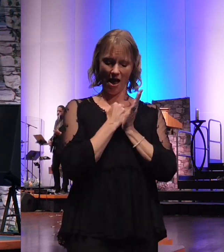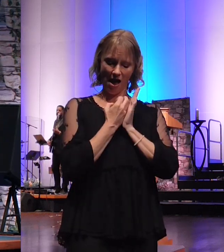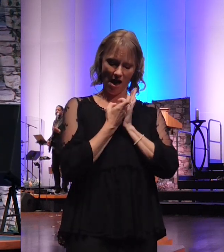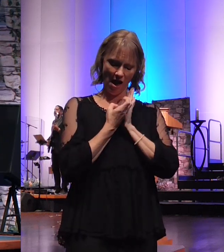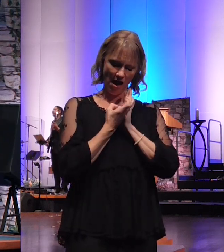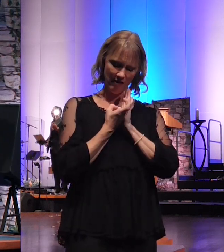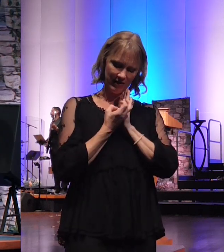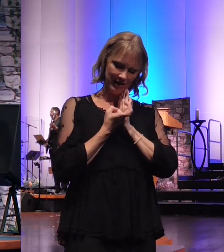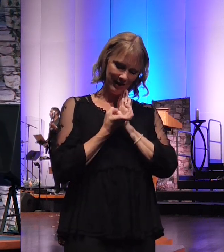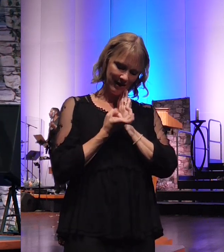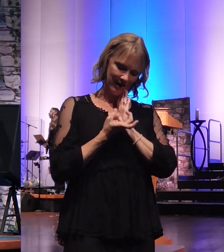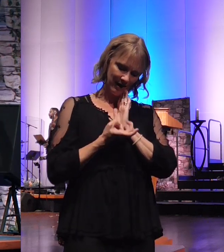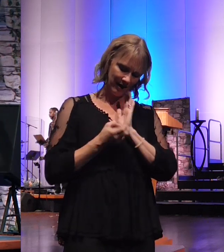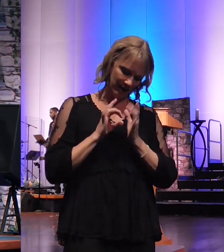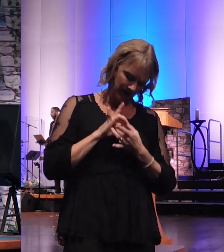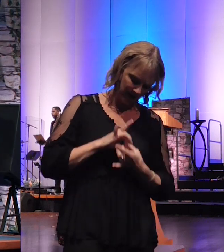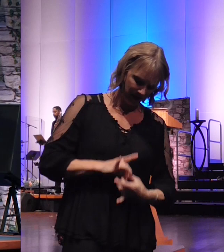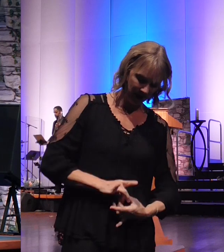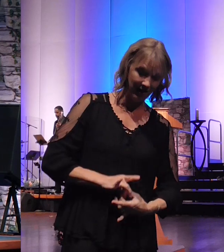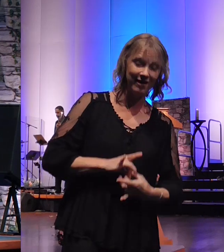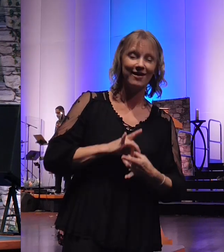I'm diving in